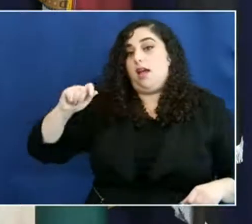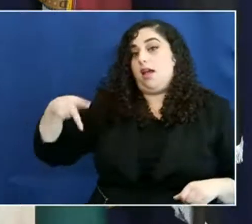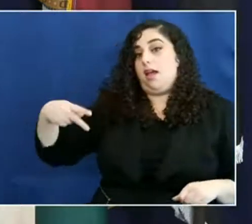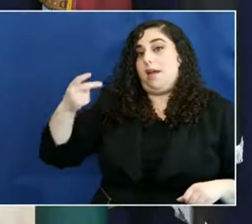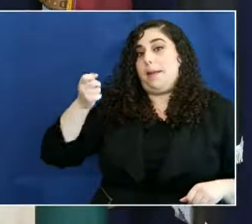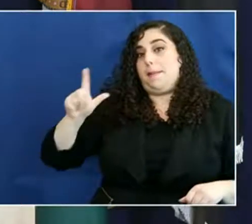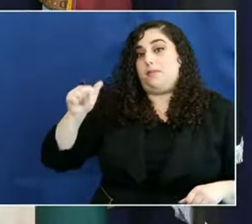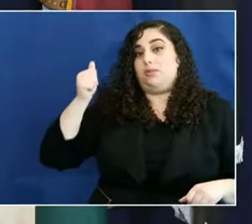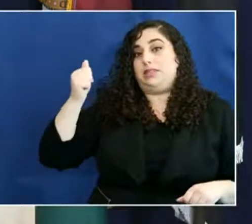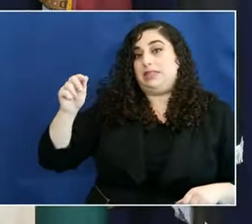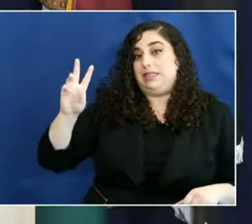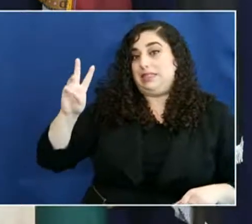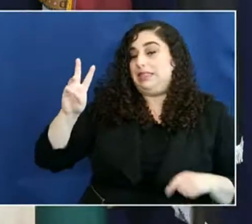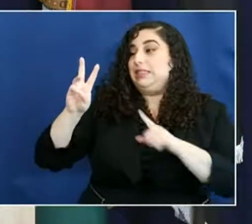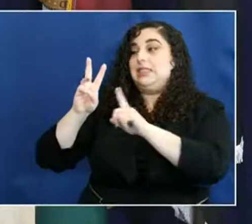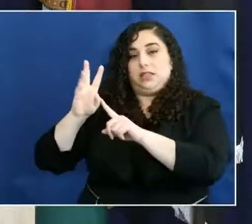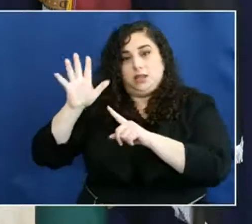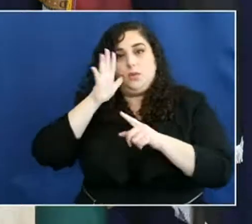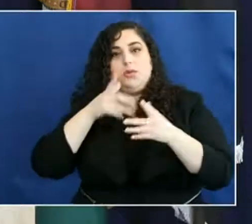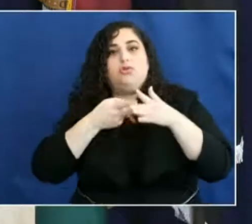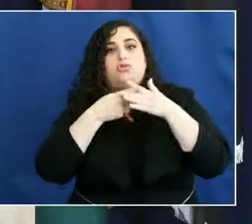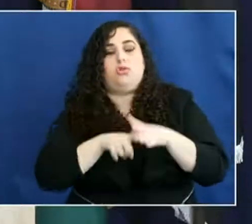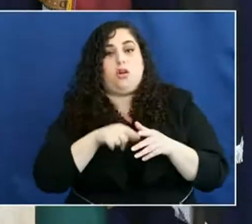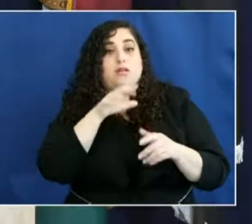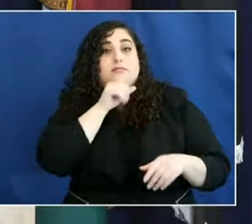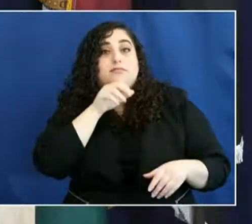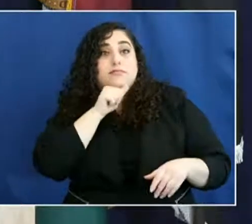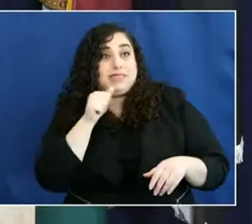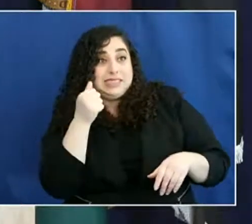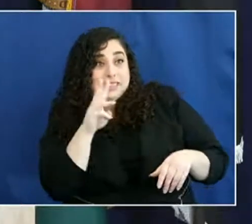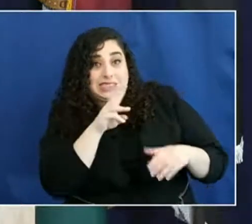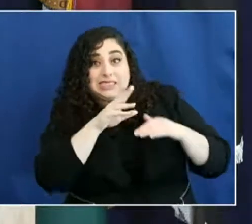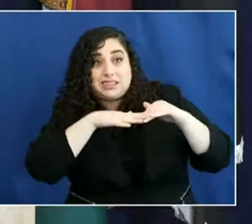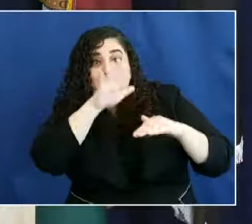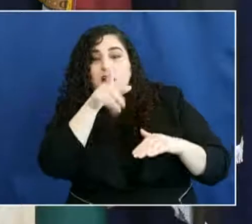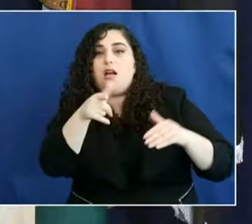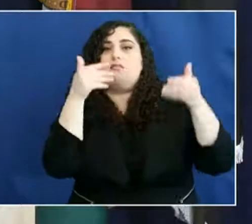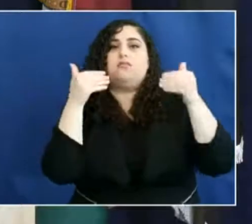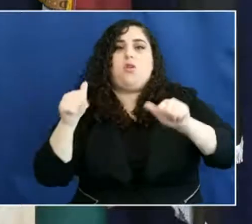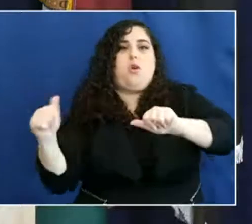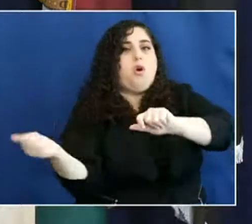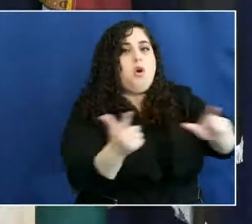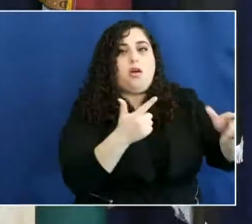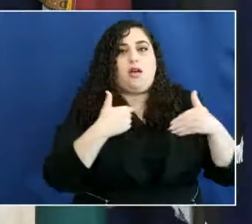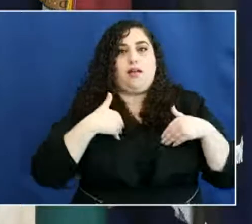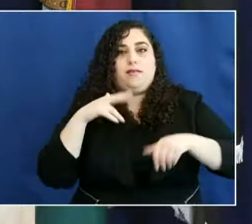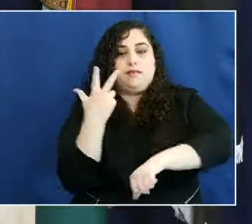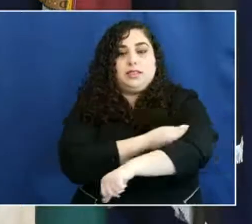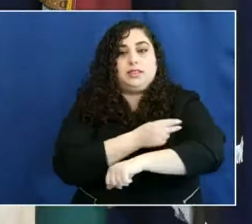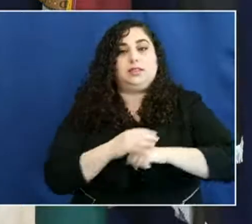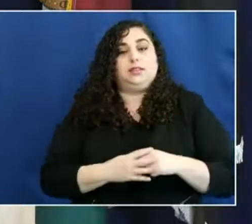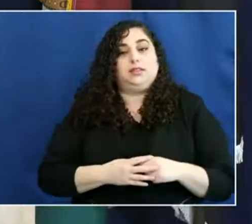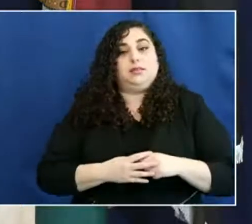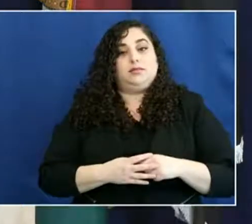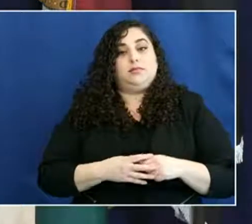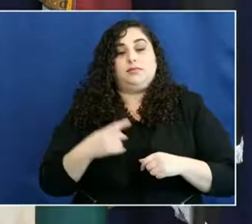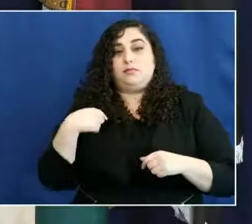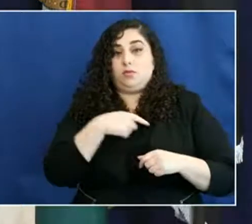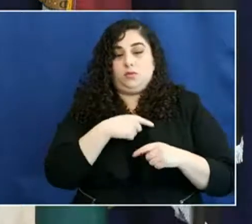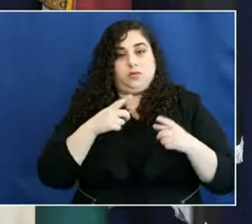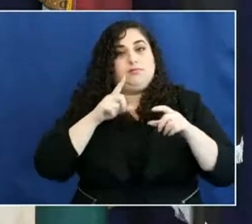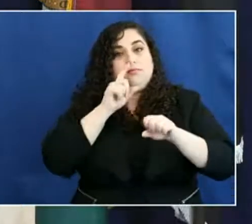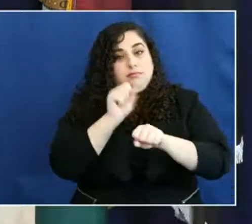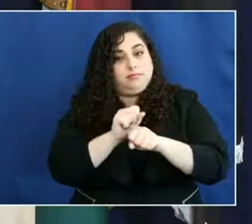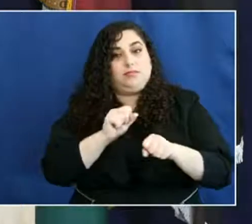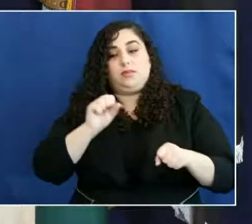going to make sure that everyone gets vaccinated. We have seen that these interventions in places have really worked in the South